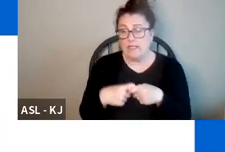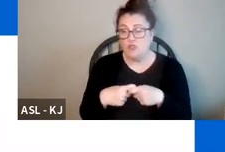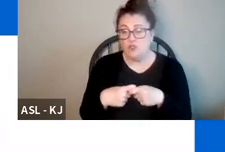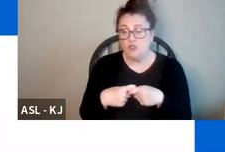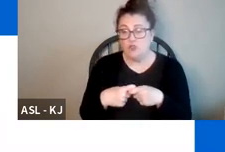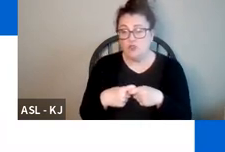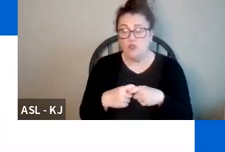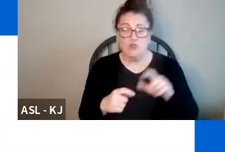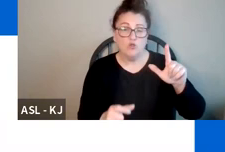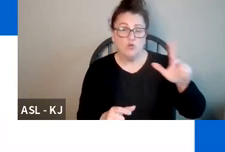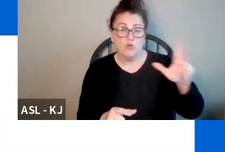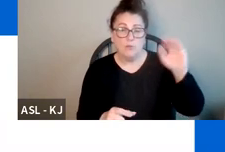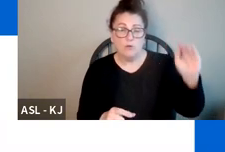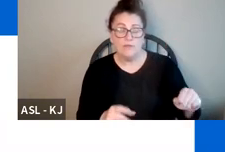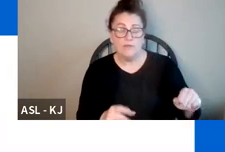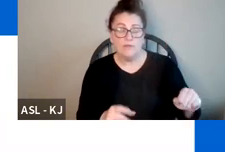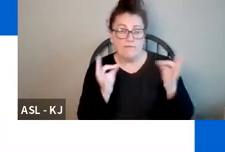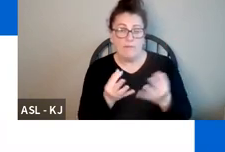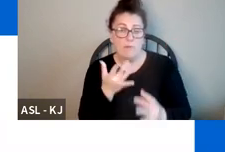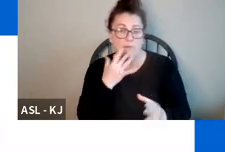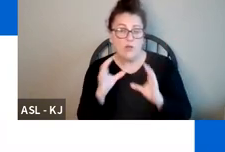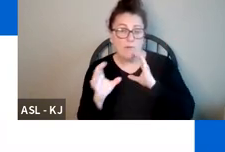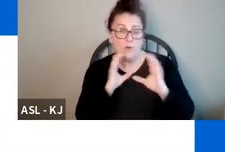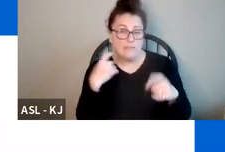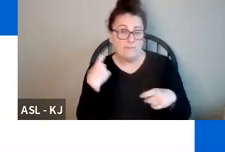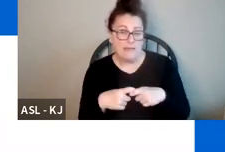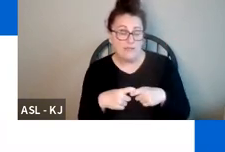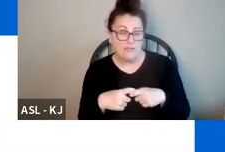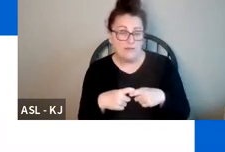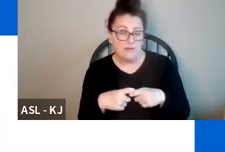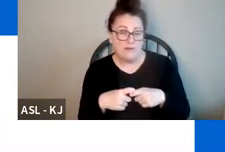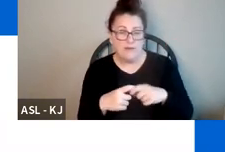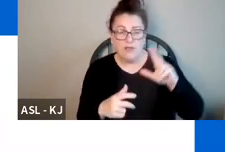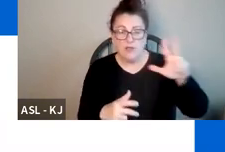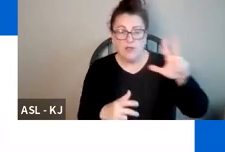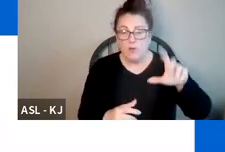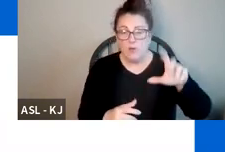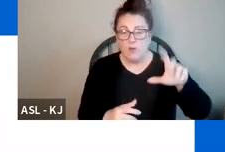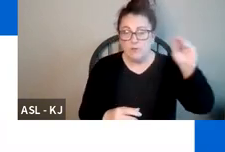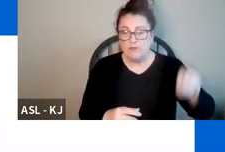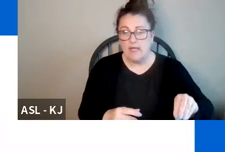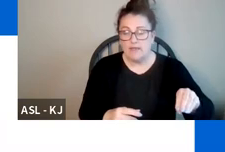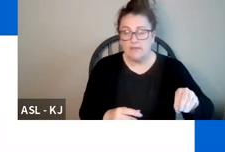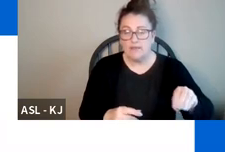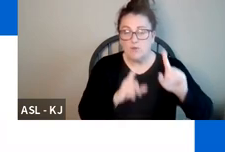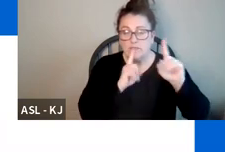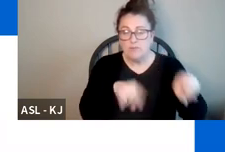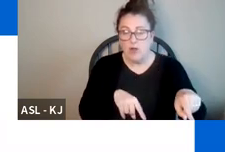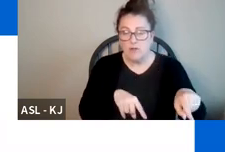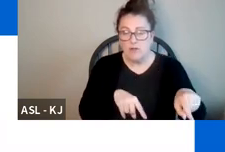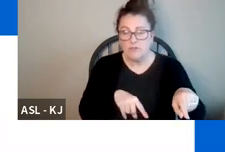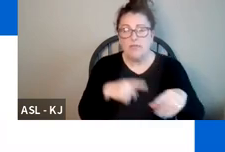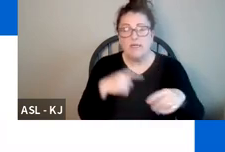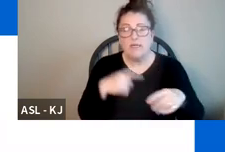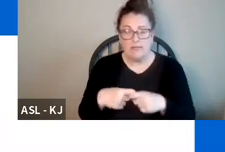about 23% of families prefer communication in Spanish, but only 3.6% of our survey responses were in